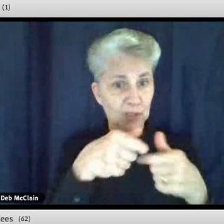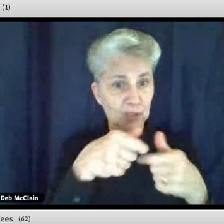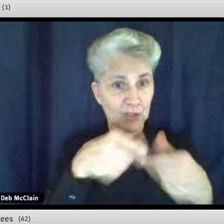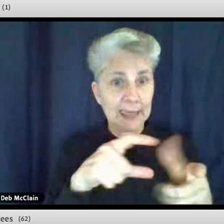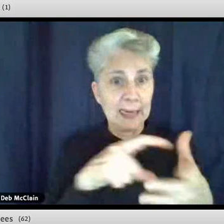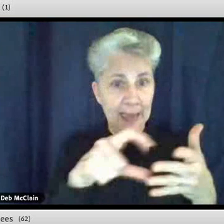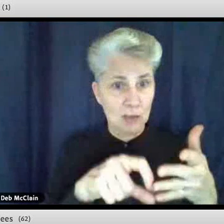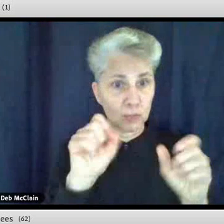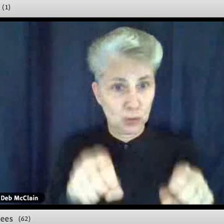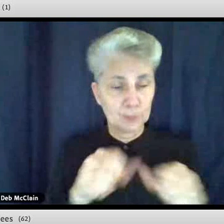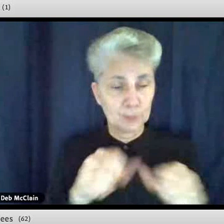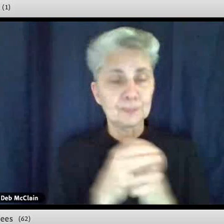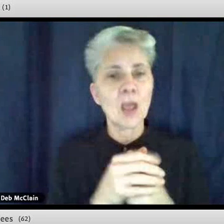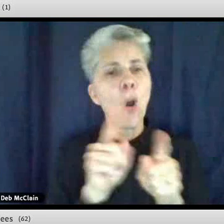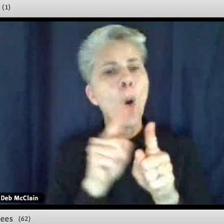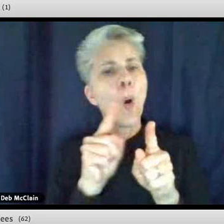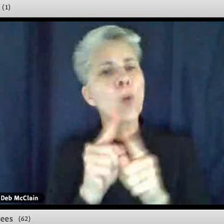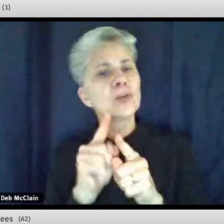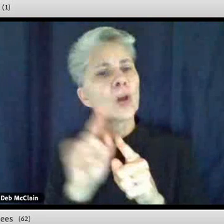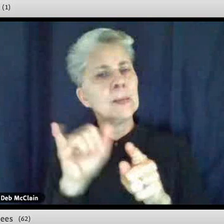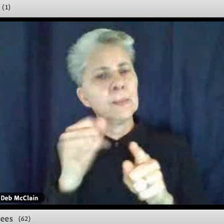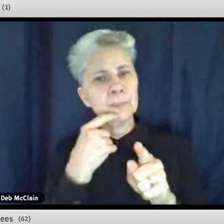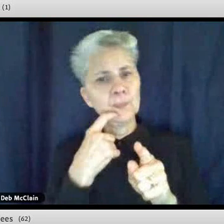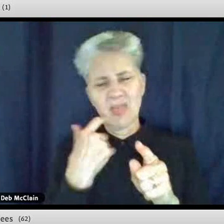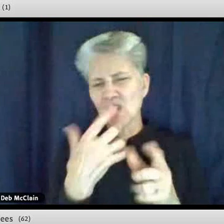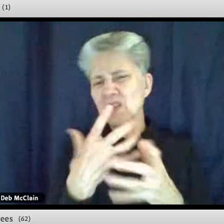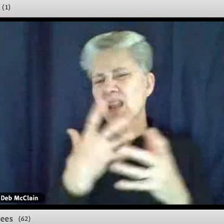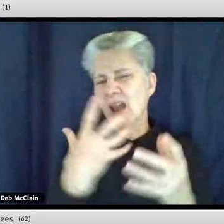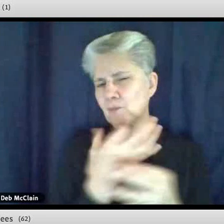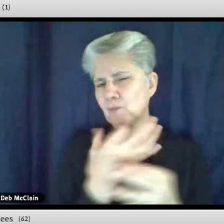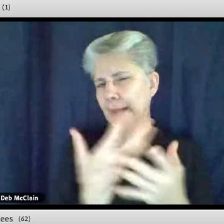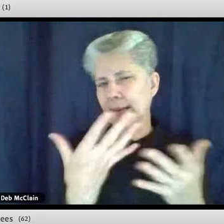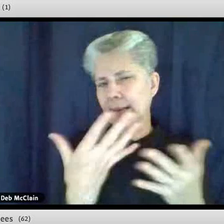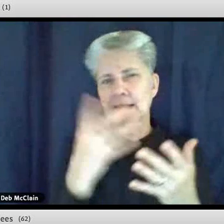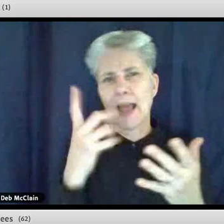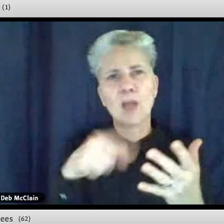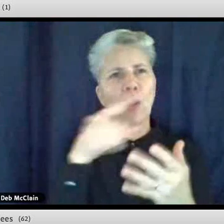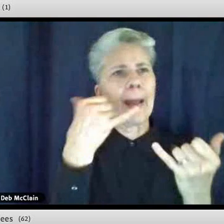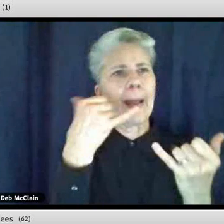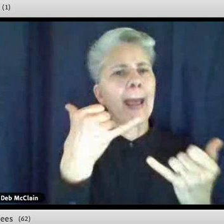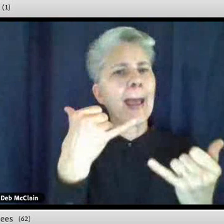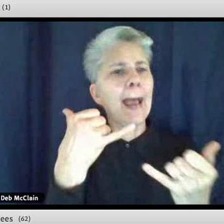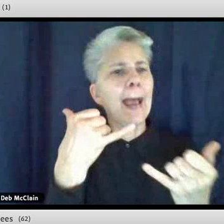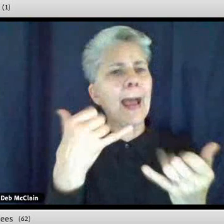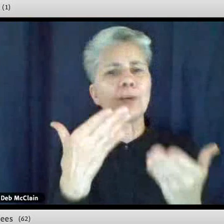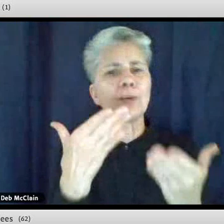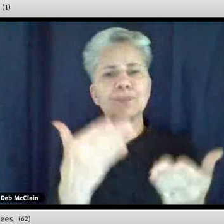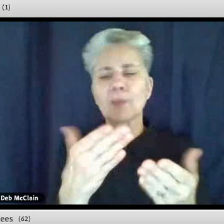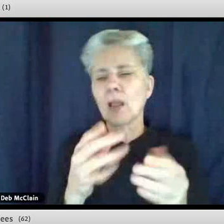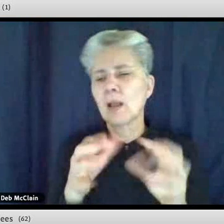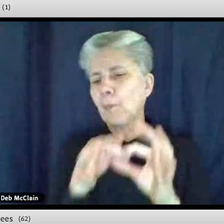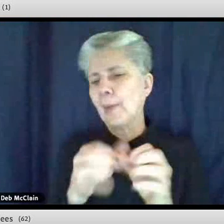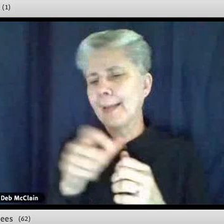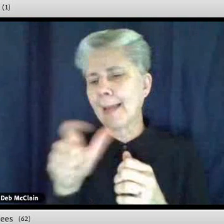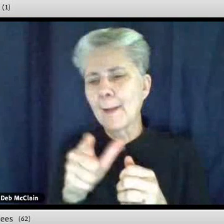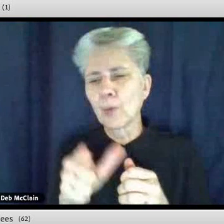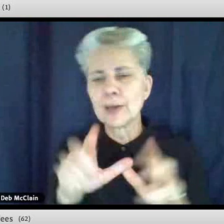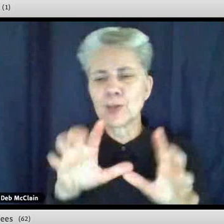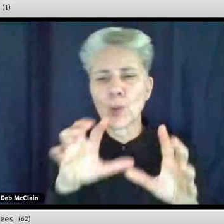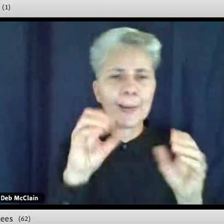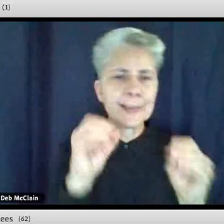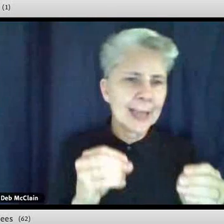who need it the most should be seeing money into their checking accounts. And then, like I said, there's tons of free things